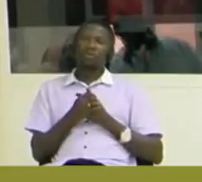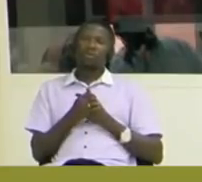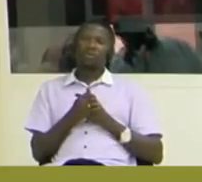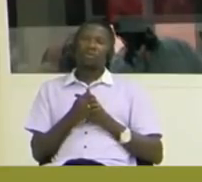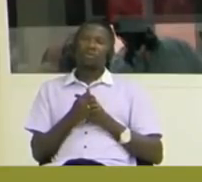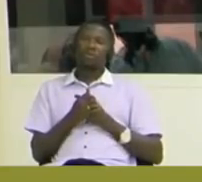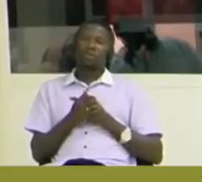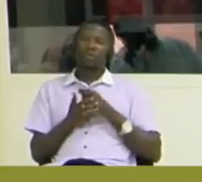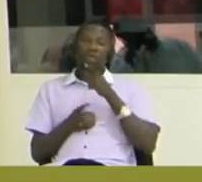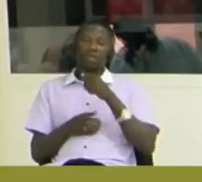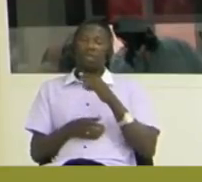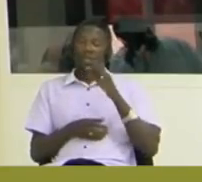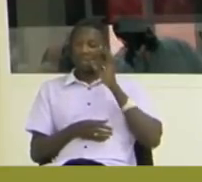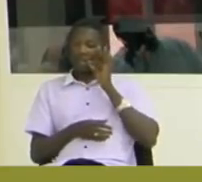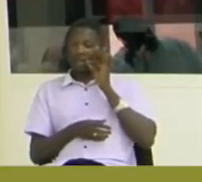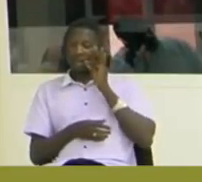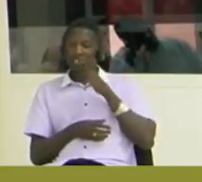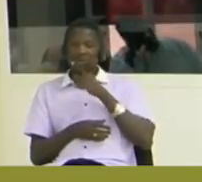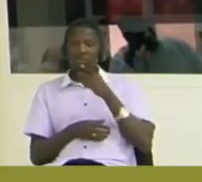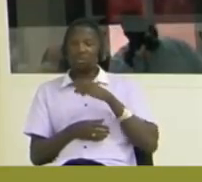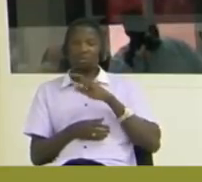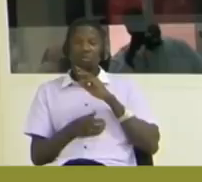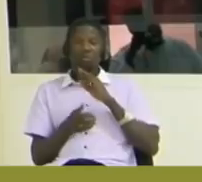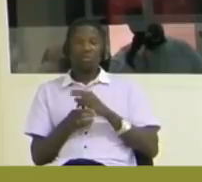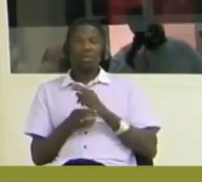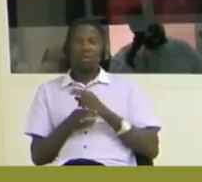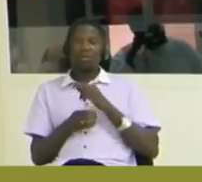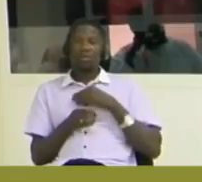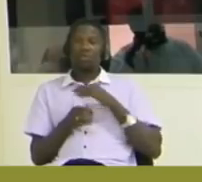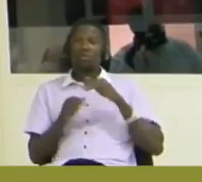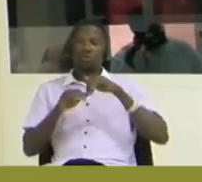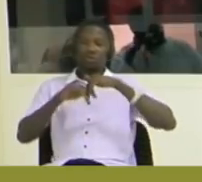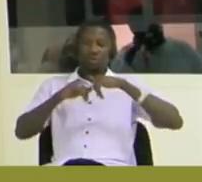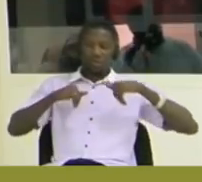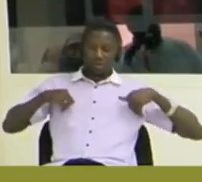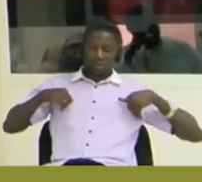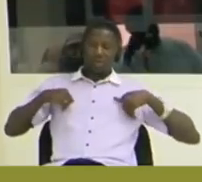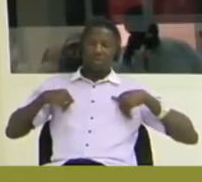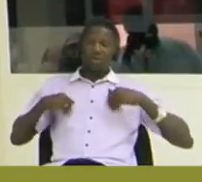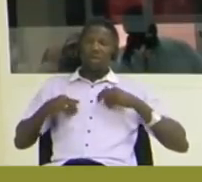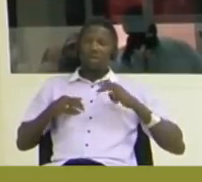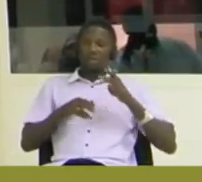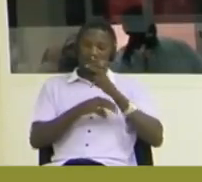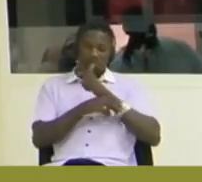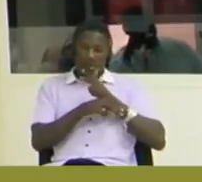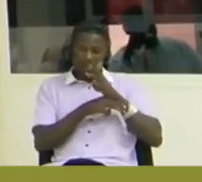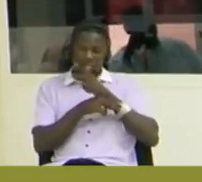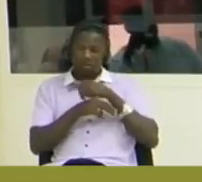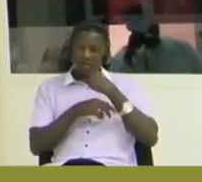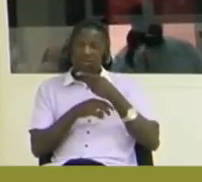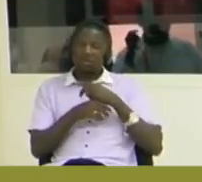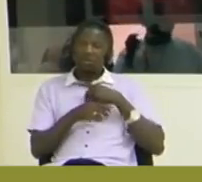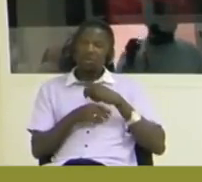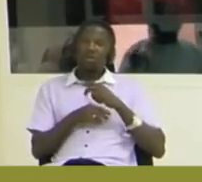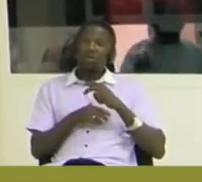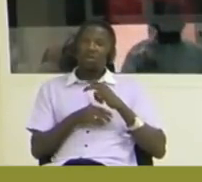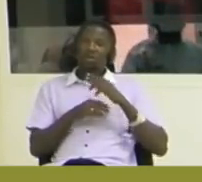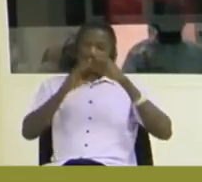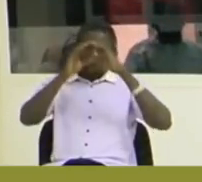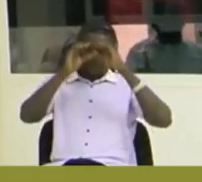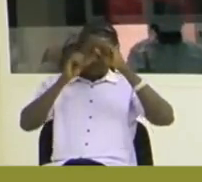the response would not be to withdraw the guards of one of the state ministers, would